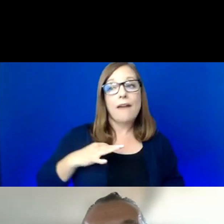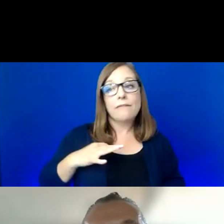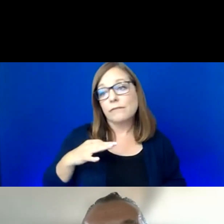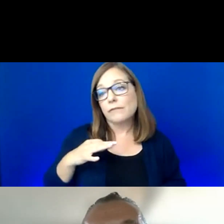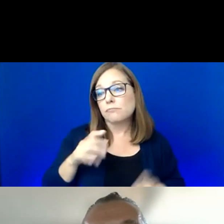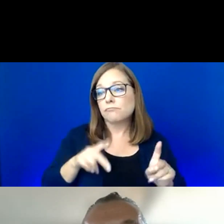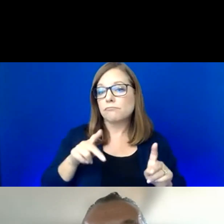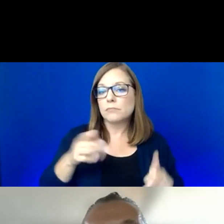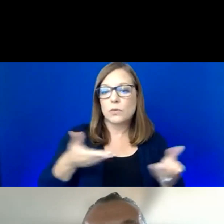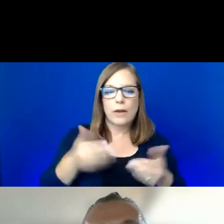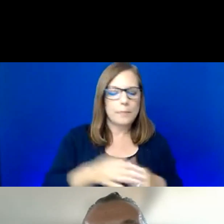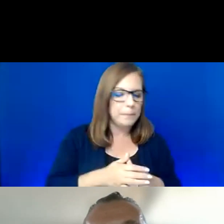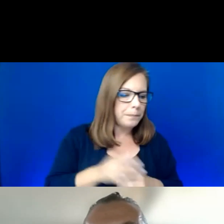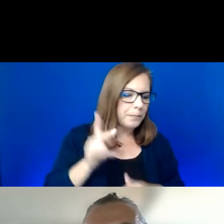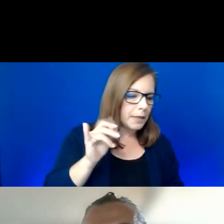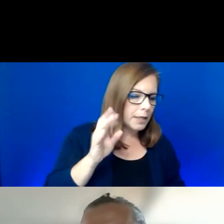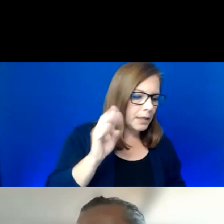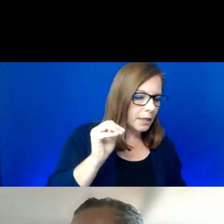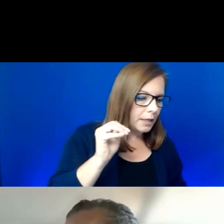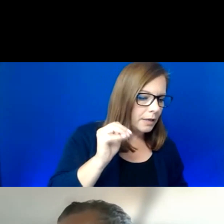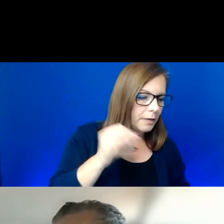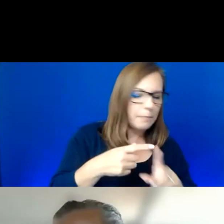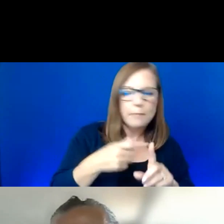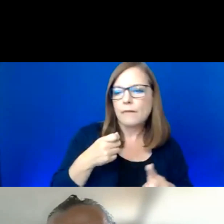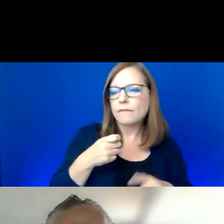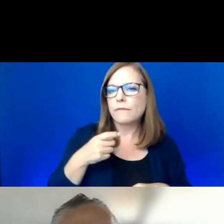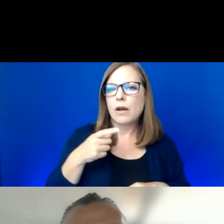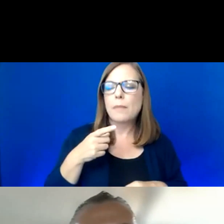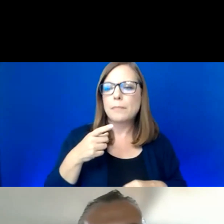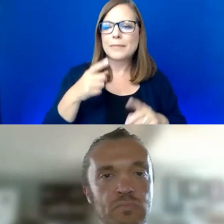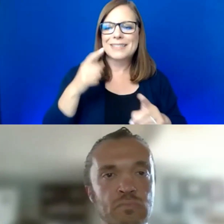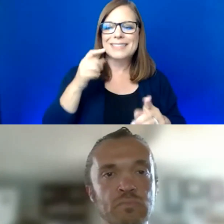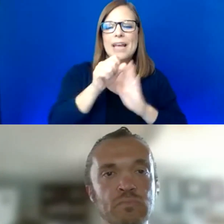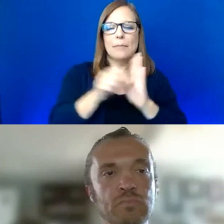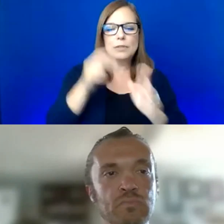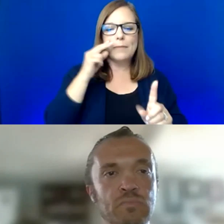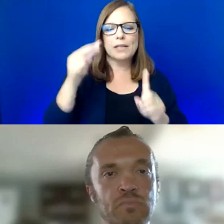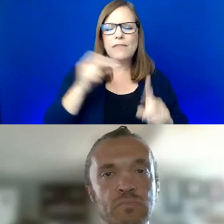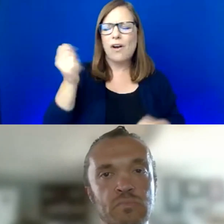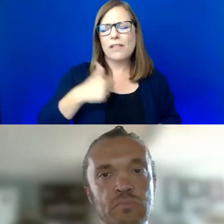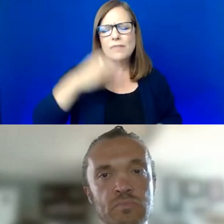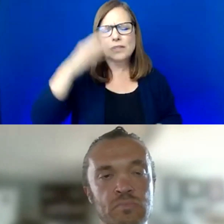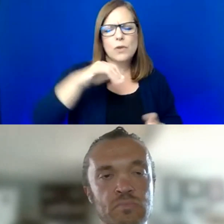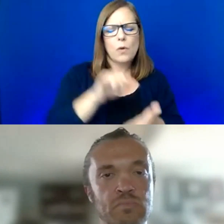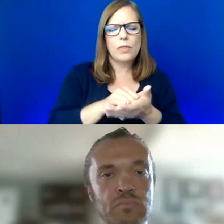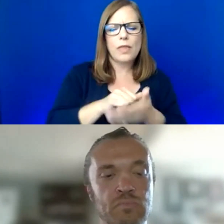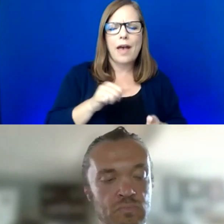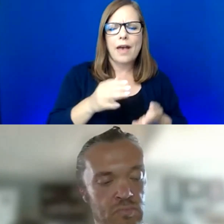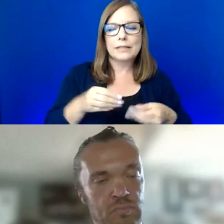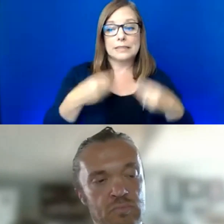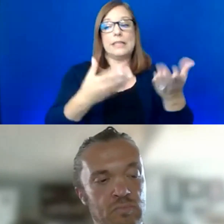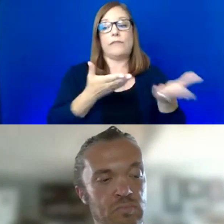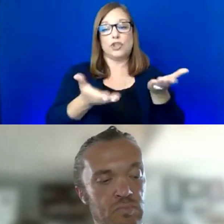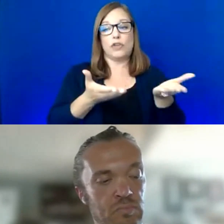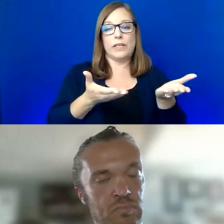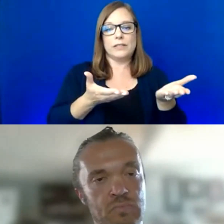If this is Kim if I could just add some state perspective on this. I think we all know that delivering service costs money.